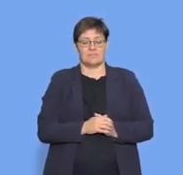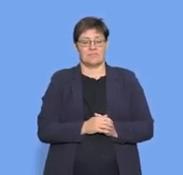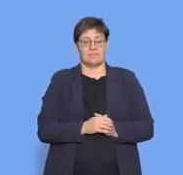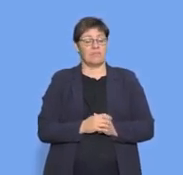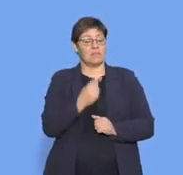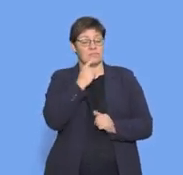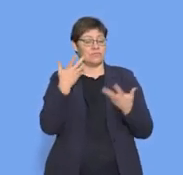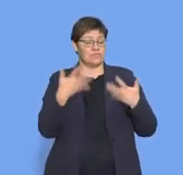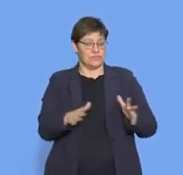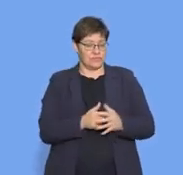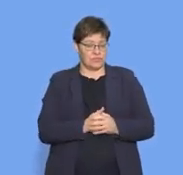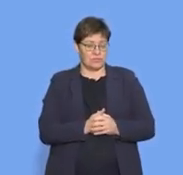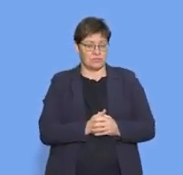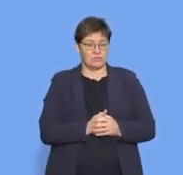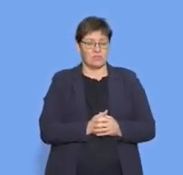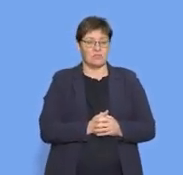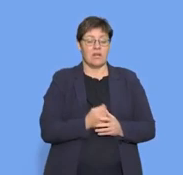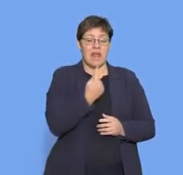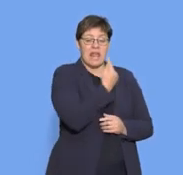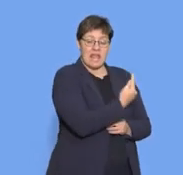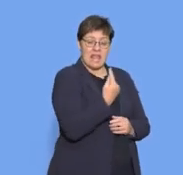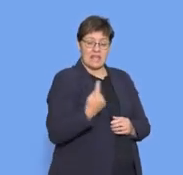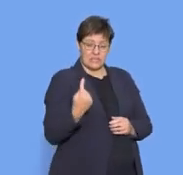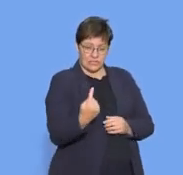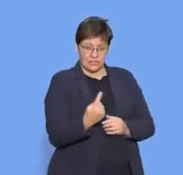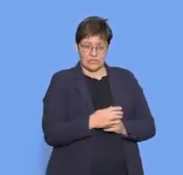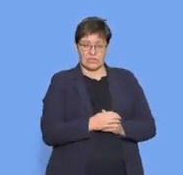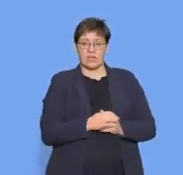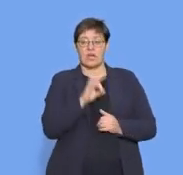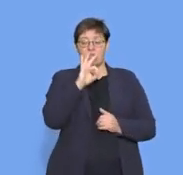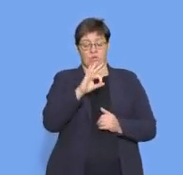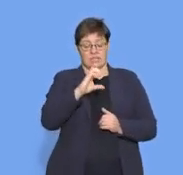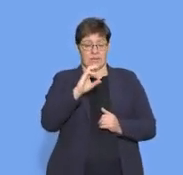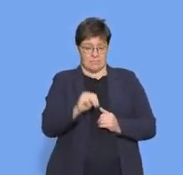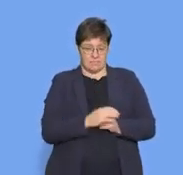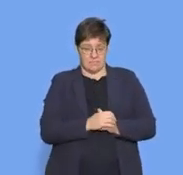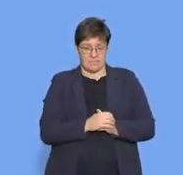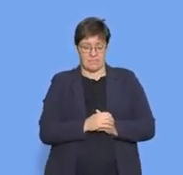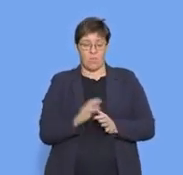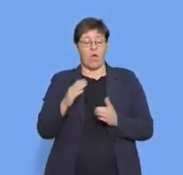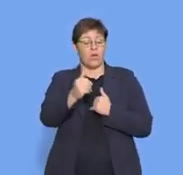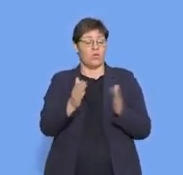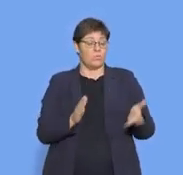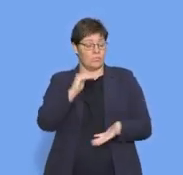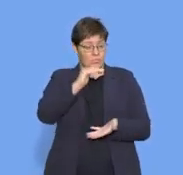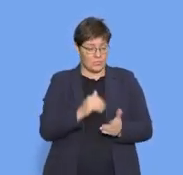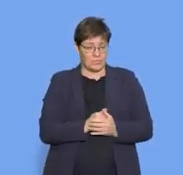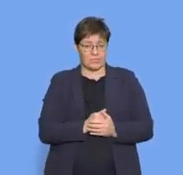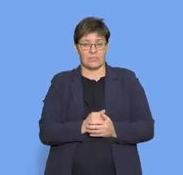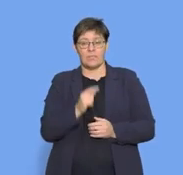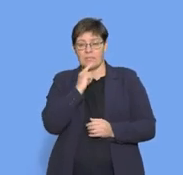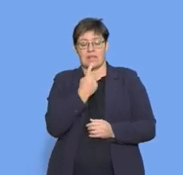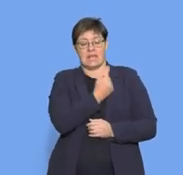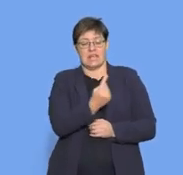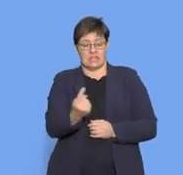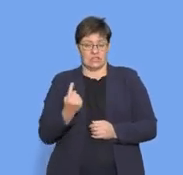So as I mentioned, everybody, we know that each of the dimensions will be 3 centimeters. As it is a cube,